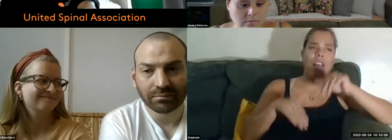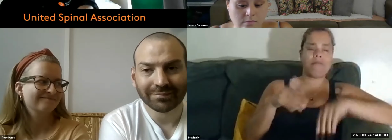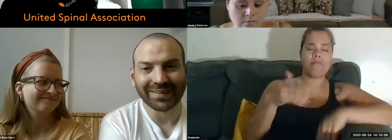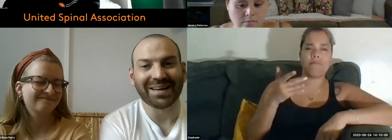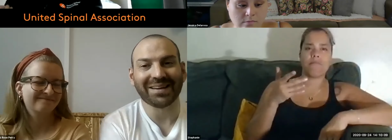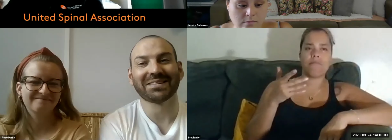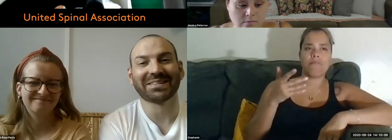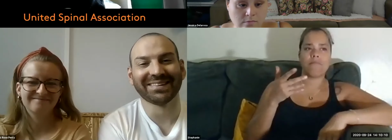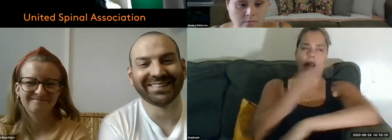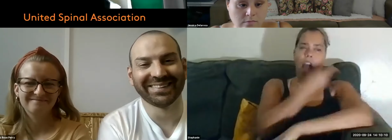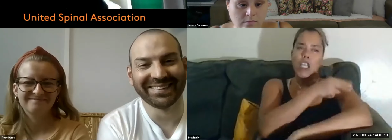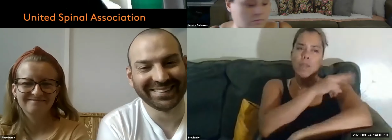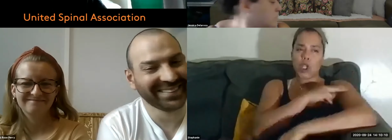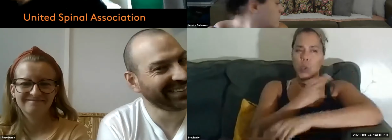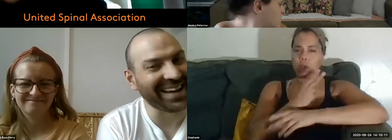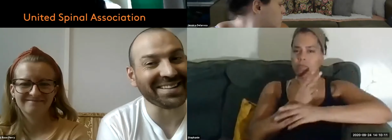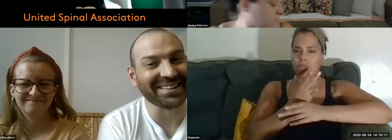them?